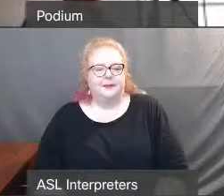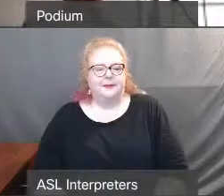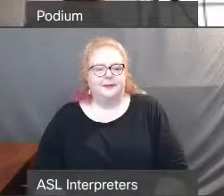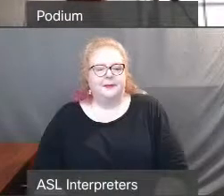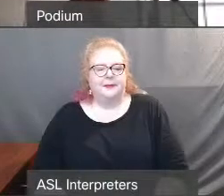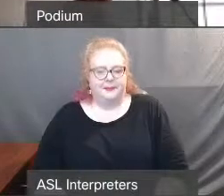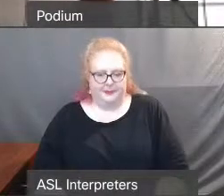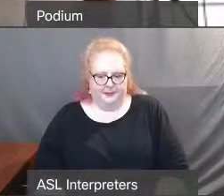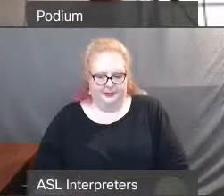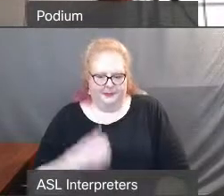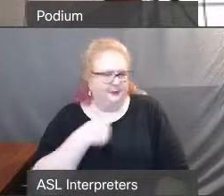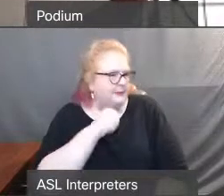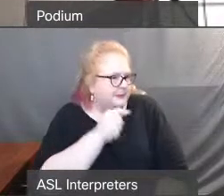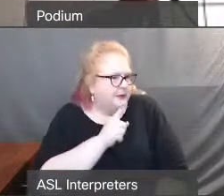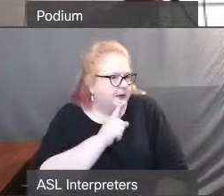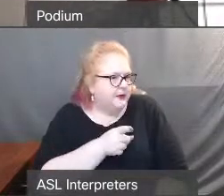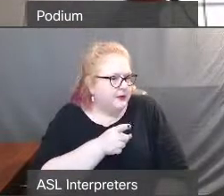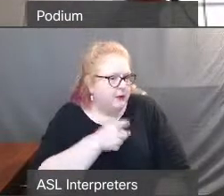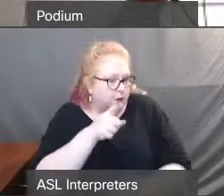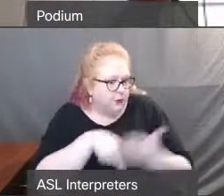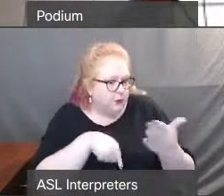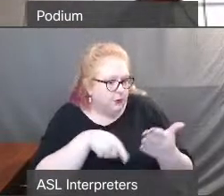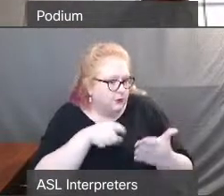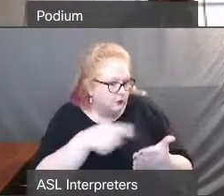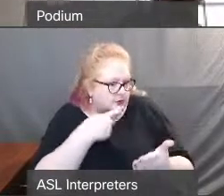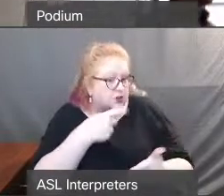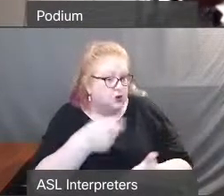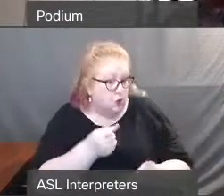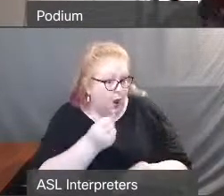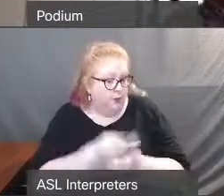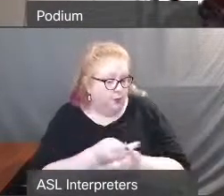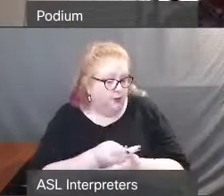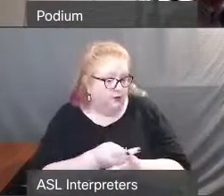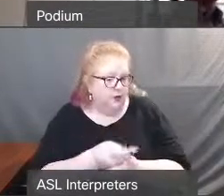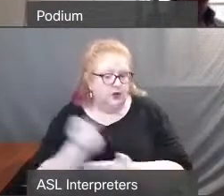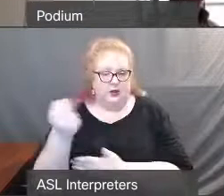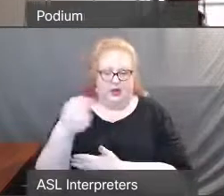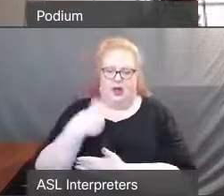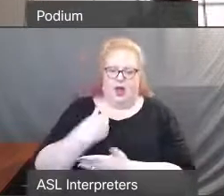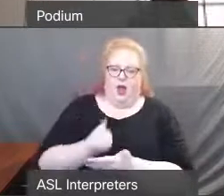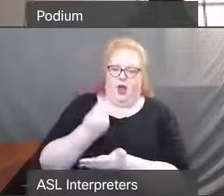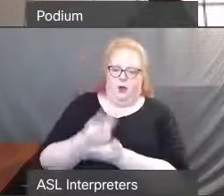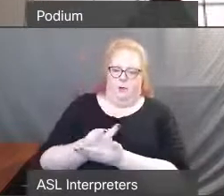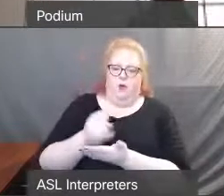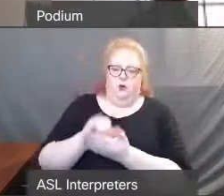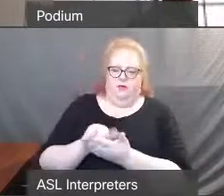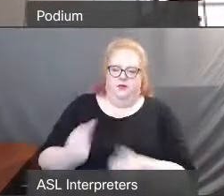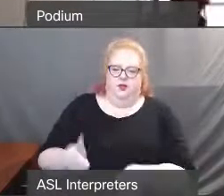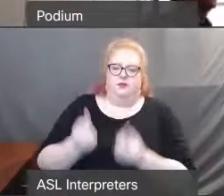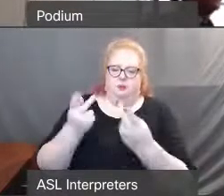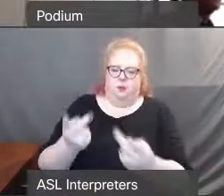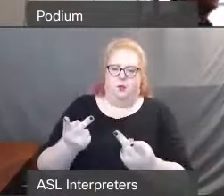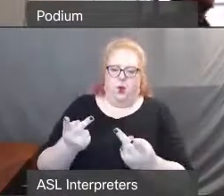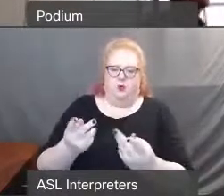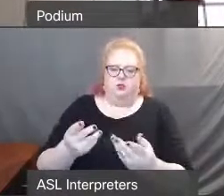Okay, I'm not sure if did you say you approve? Yeah, I approve of the proposed development.